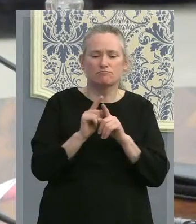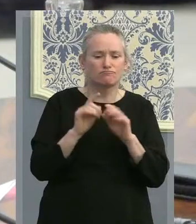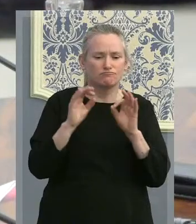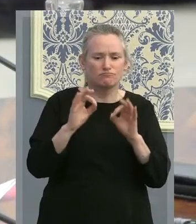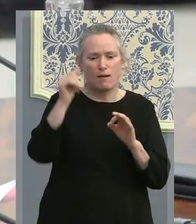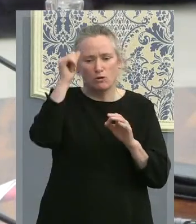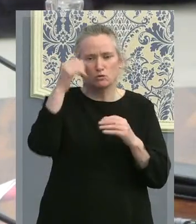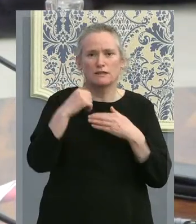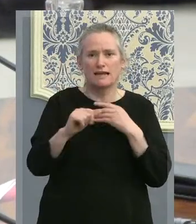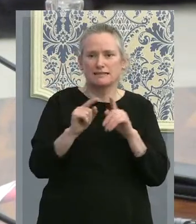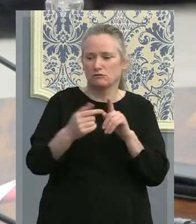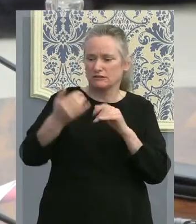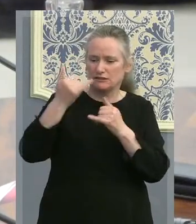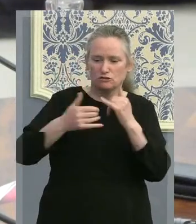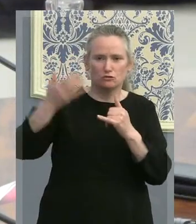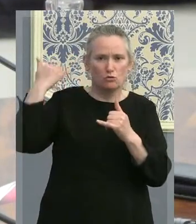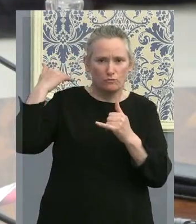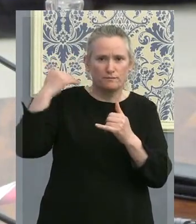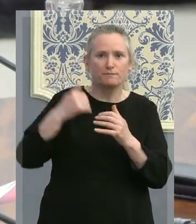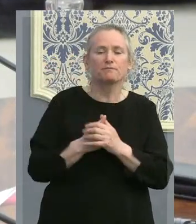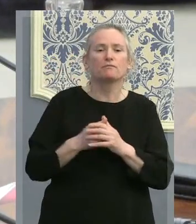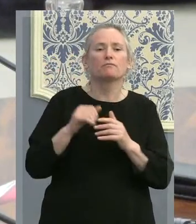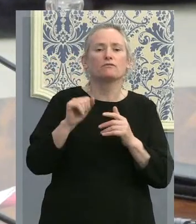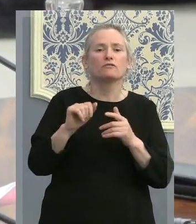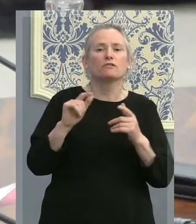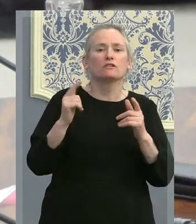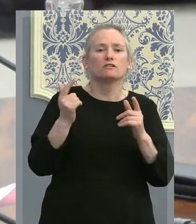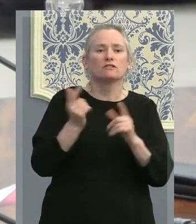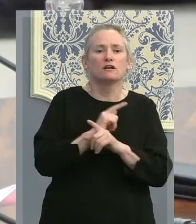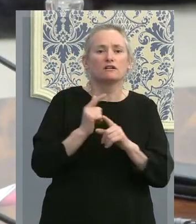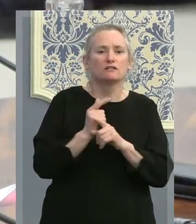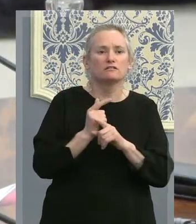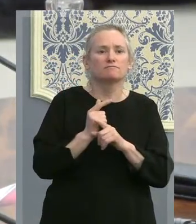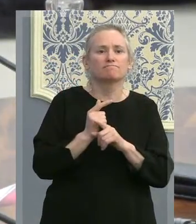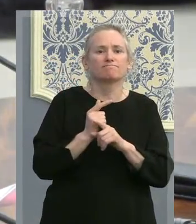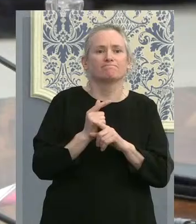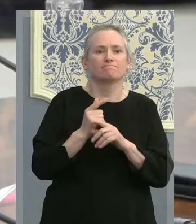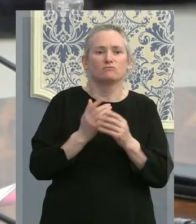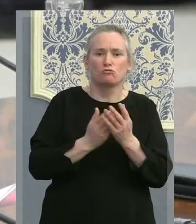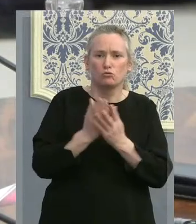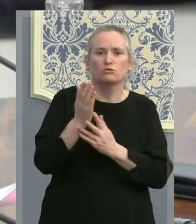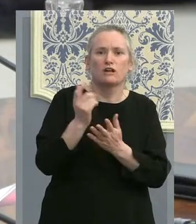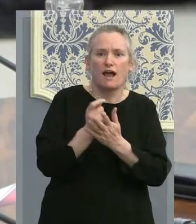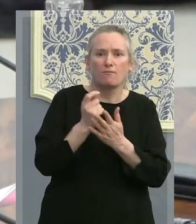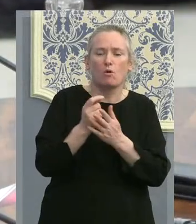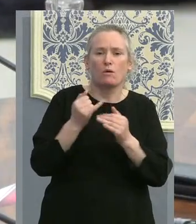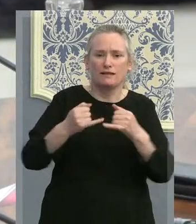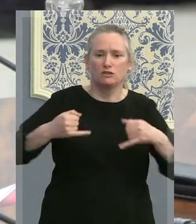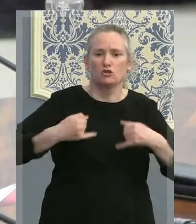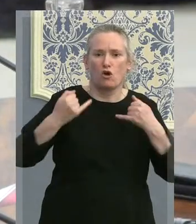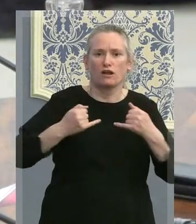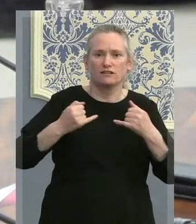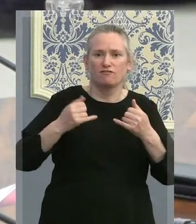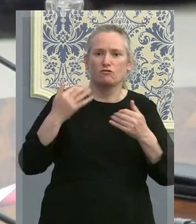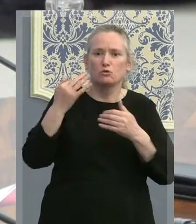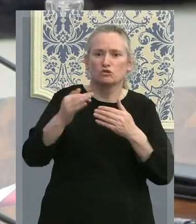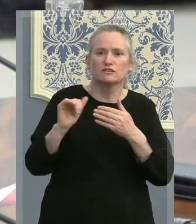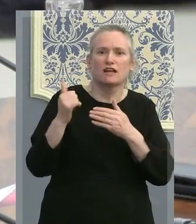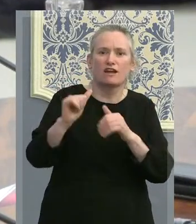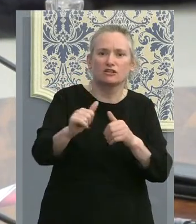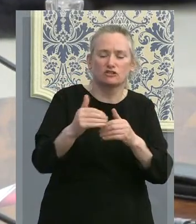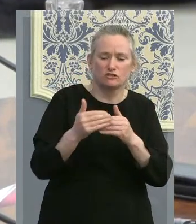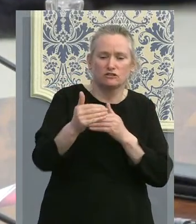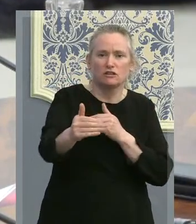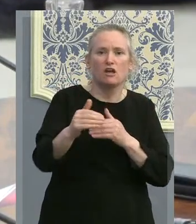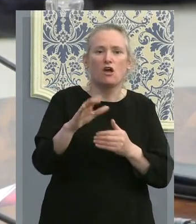were back many years ago. Your songs have stood the test of time, and they will be enjoyed by future generations. Our city